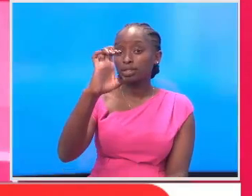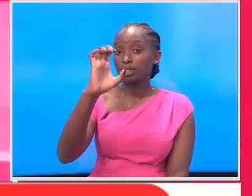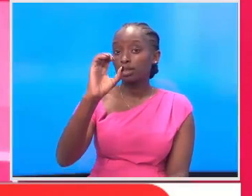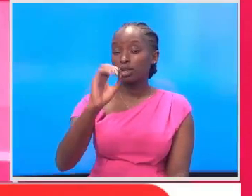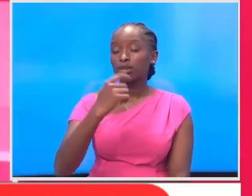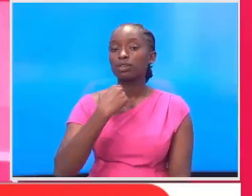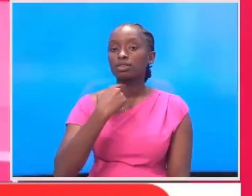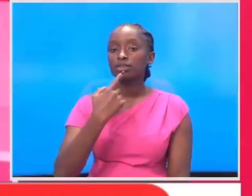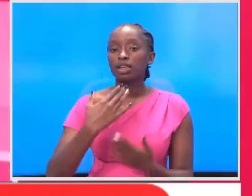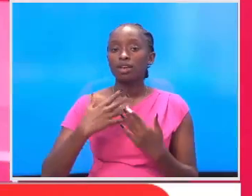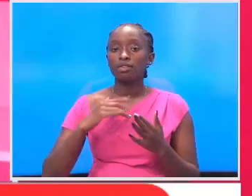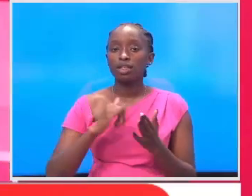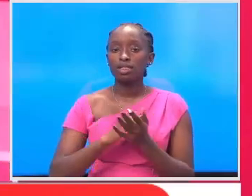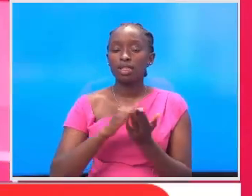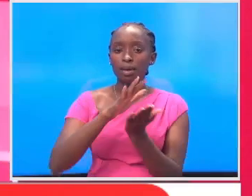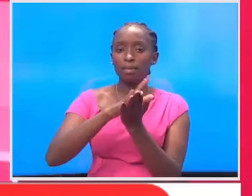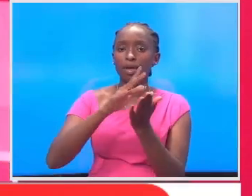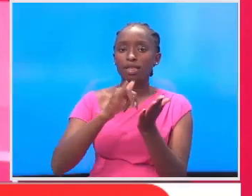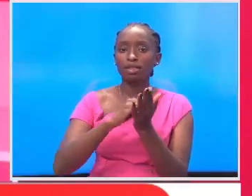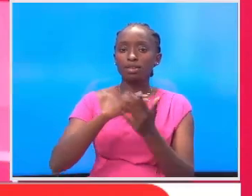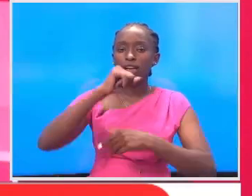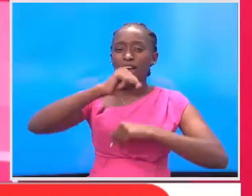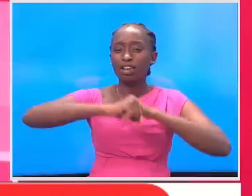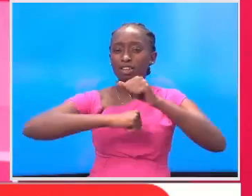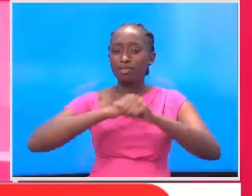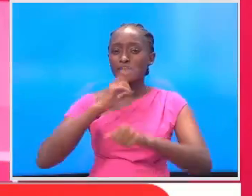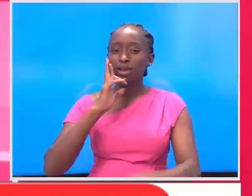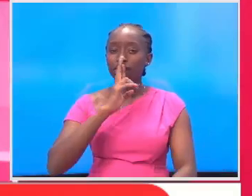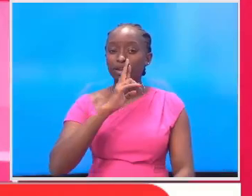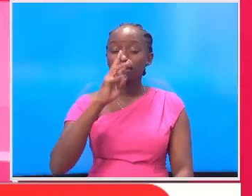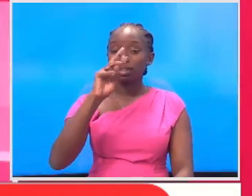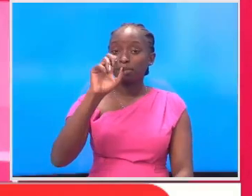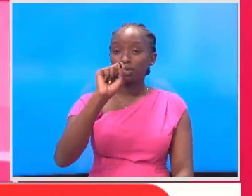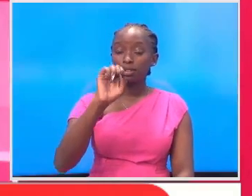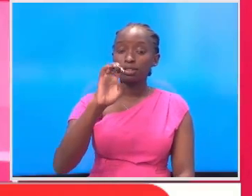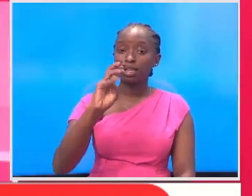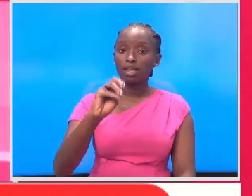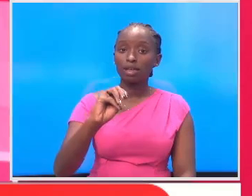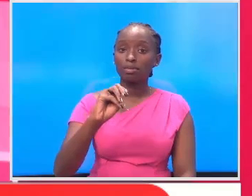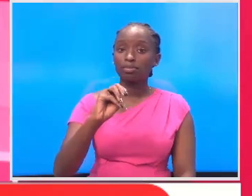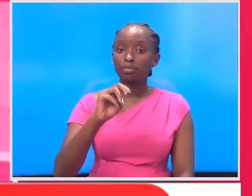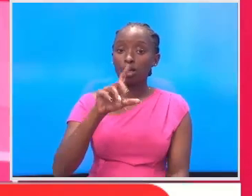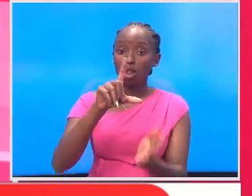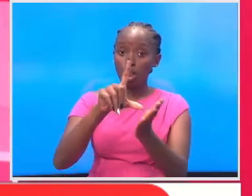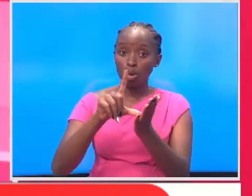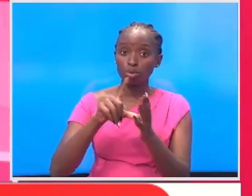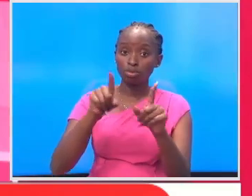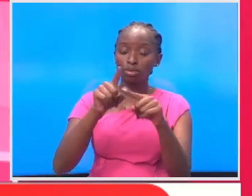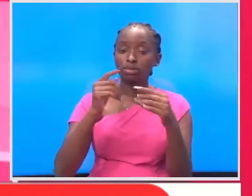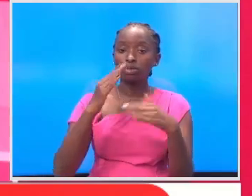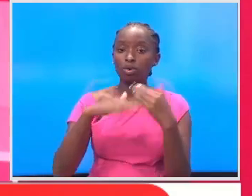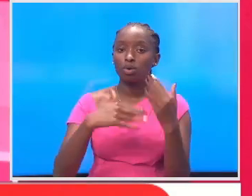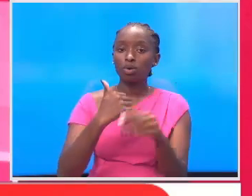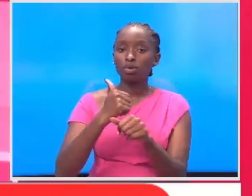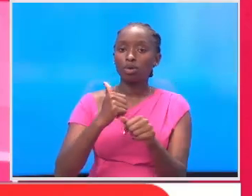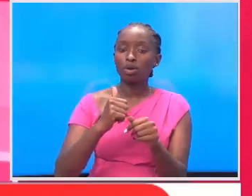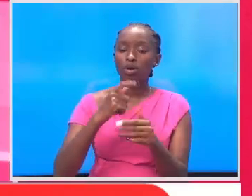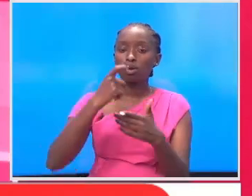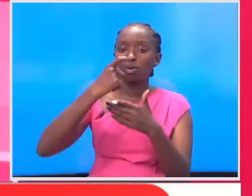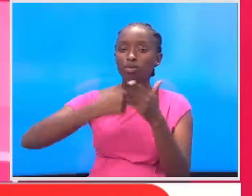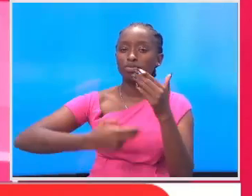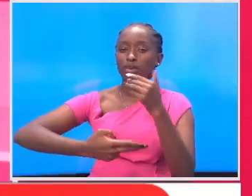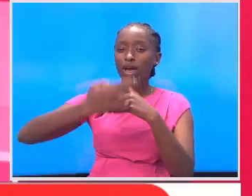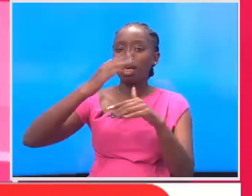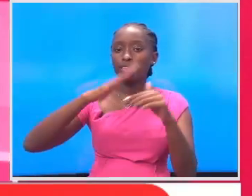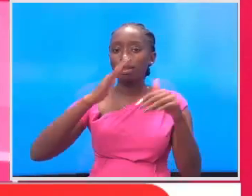bank is actively de-risking MSMEs on their loan books as operating costs are now higher than interest rate